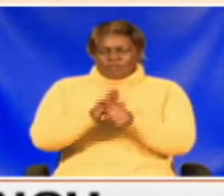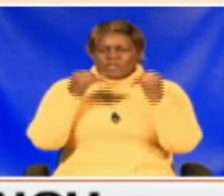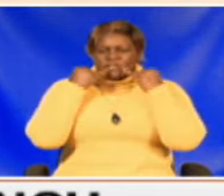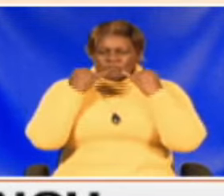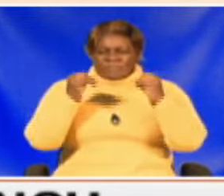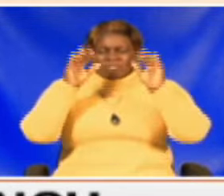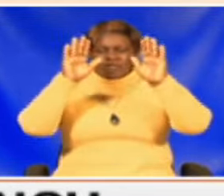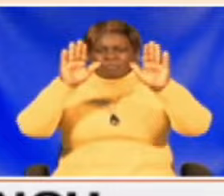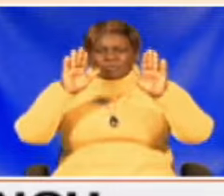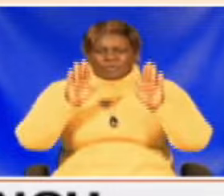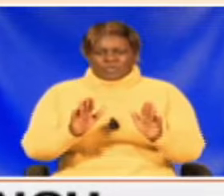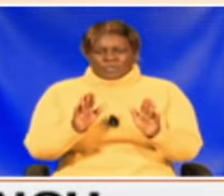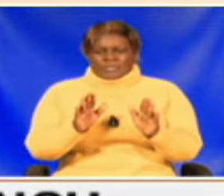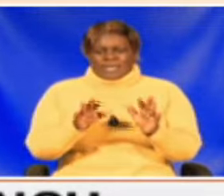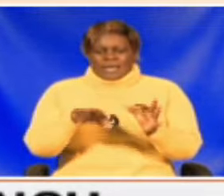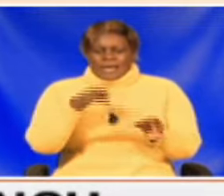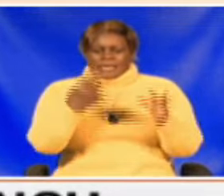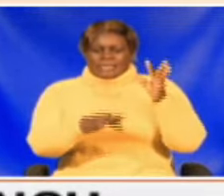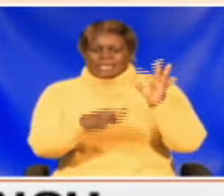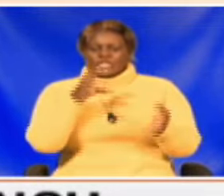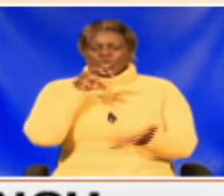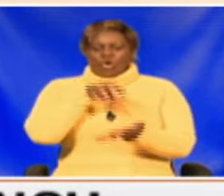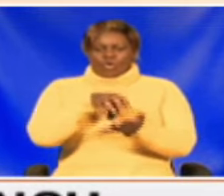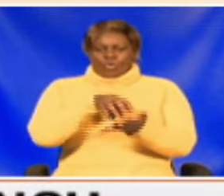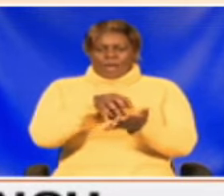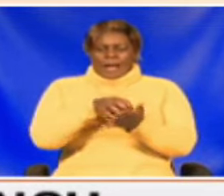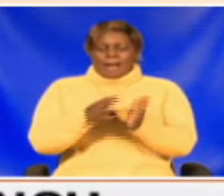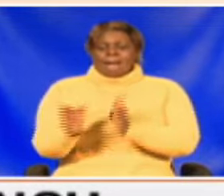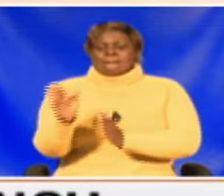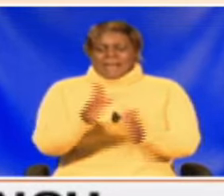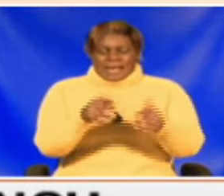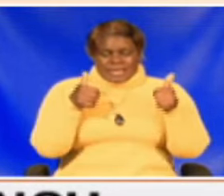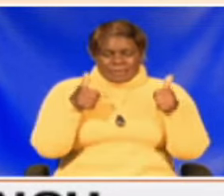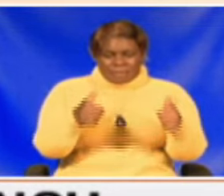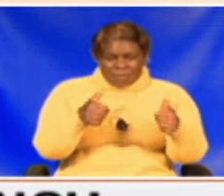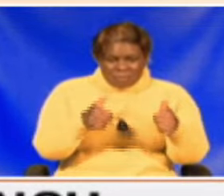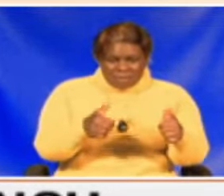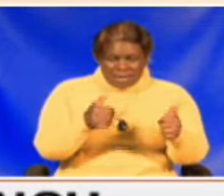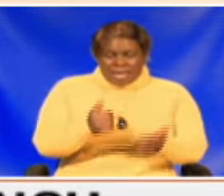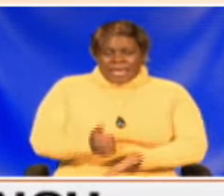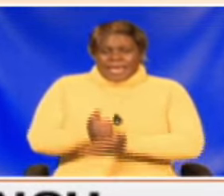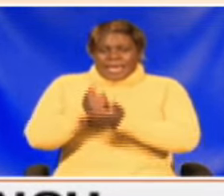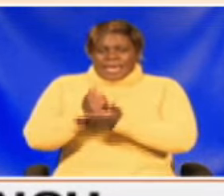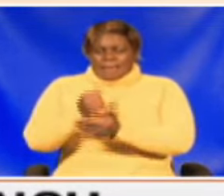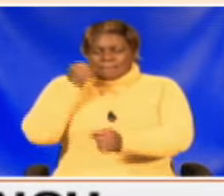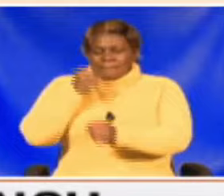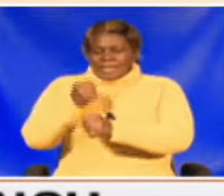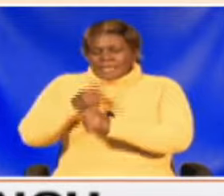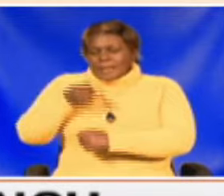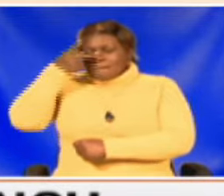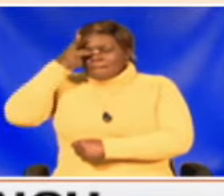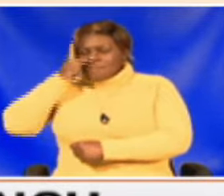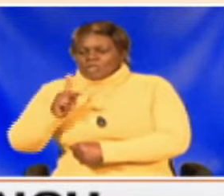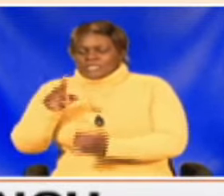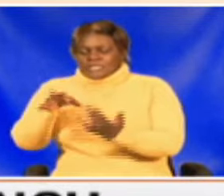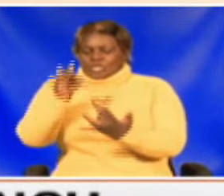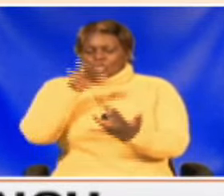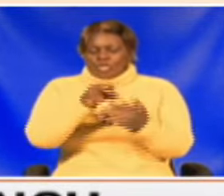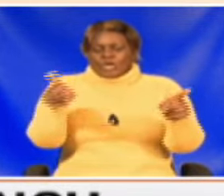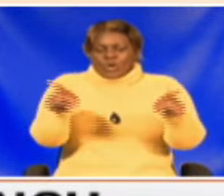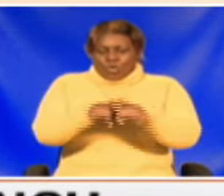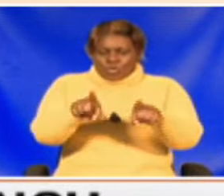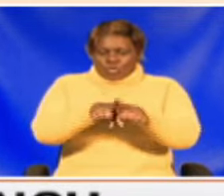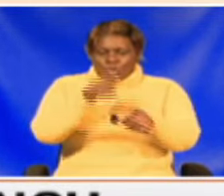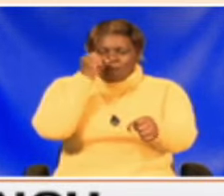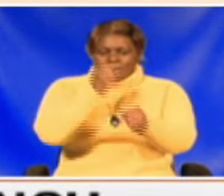is key for analytical work that lead to planning, that lead to making policy choices, and that also